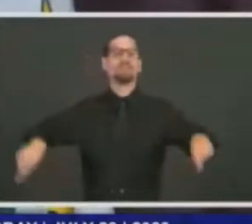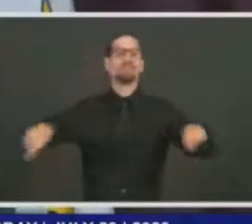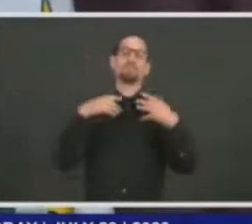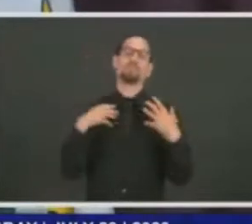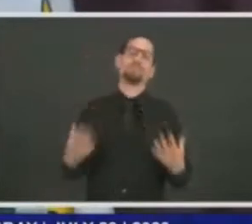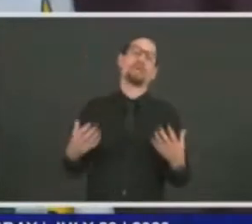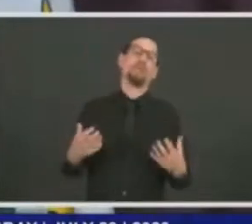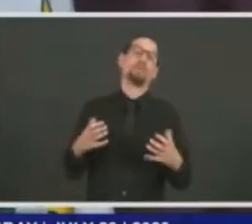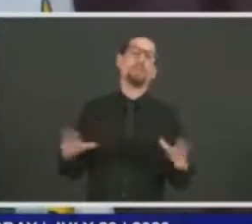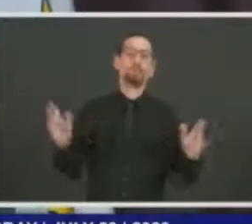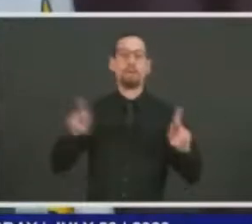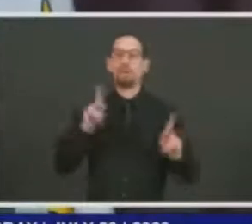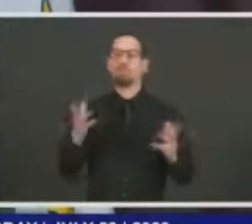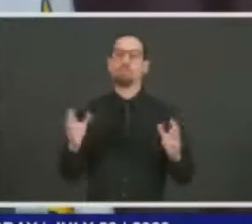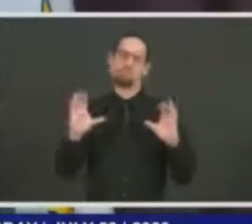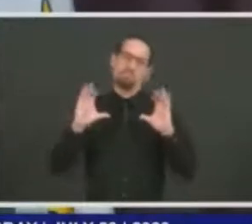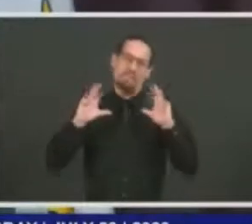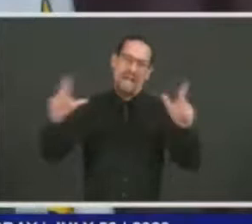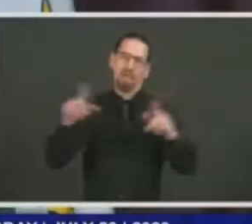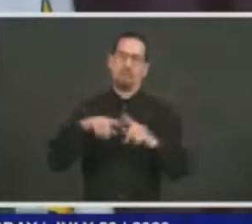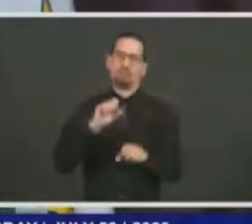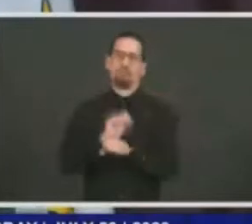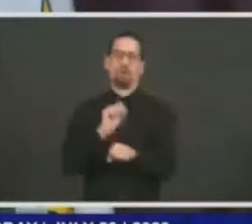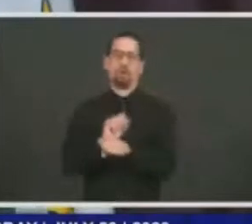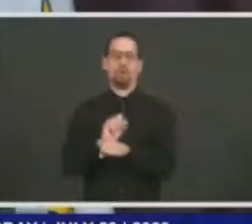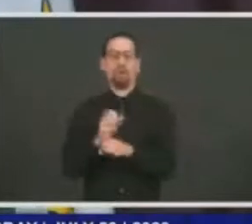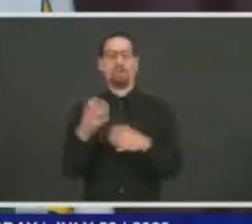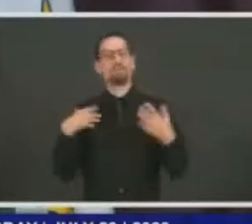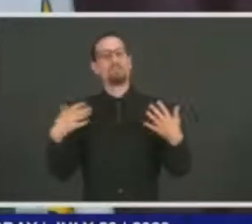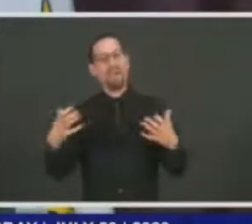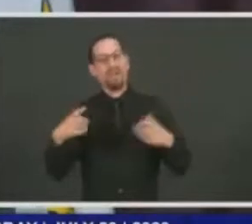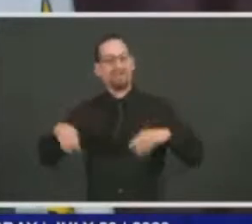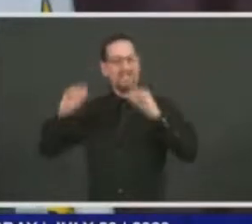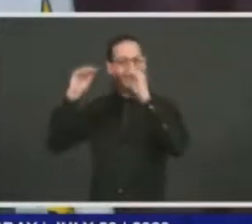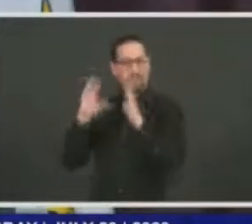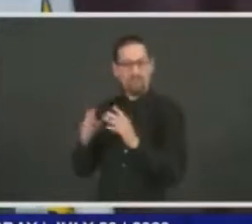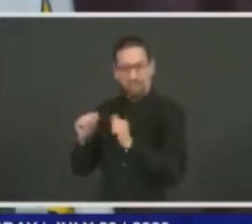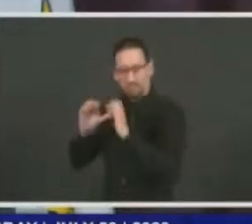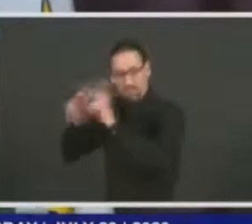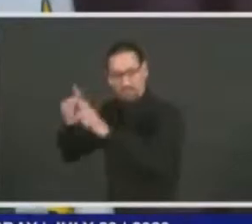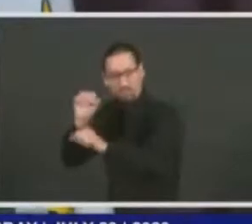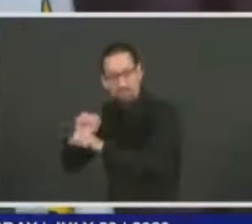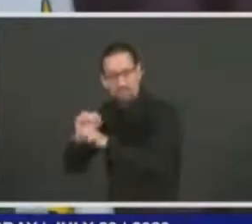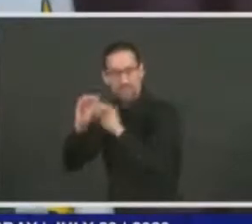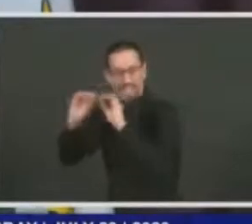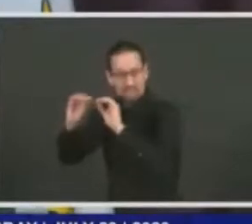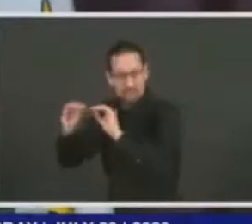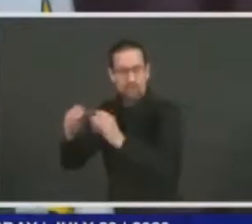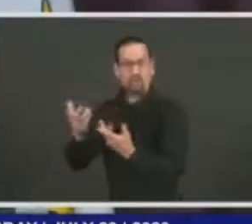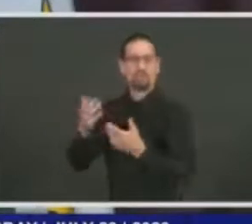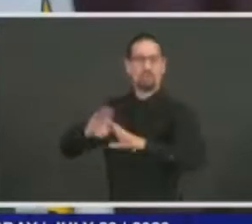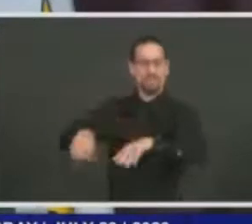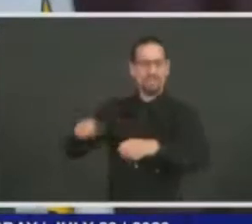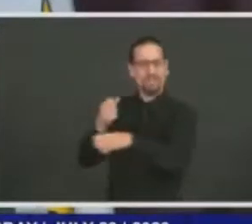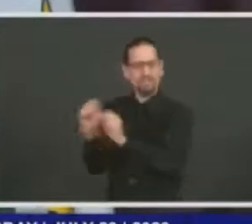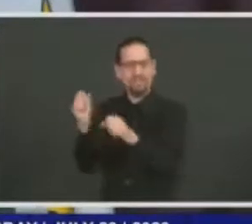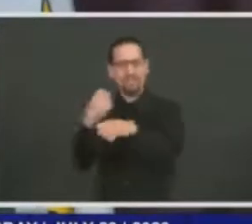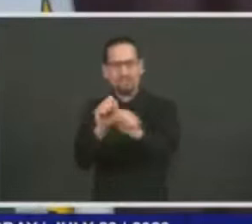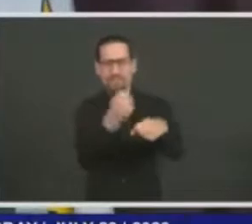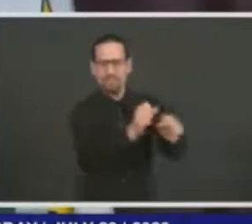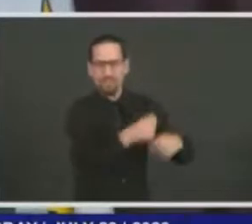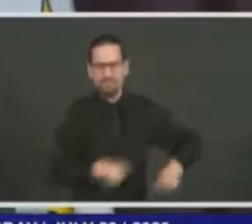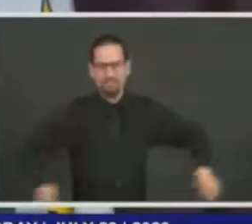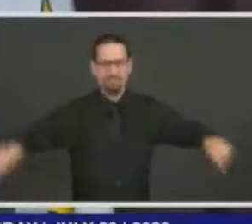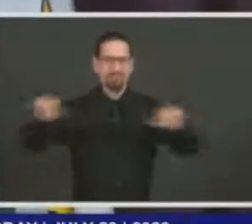safely, which means we need to control this virus now, which means we're going to stay in